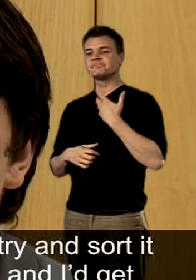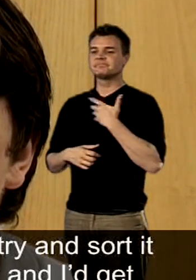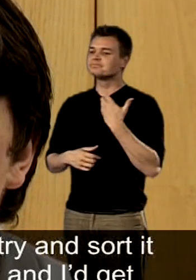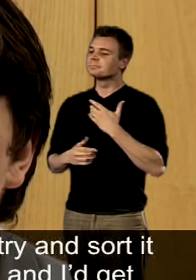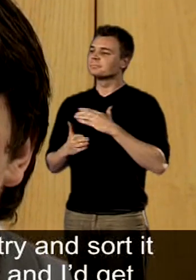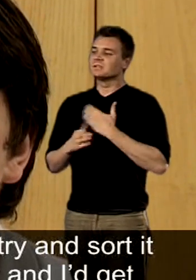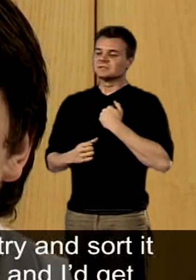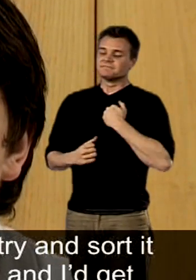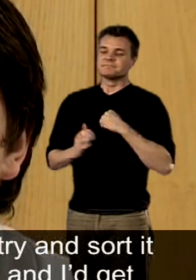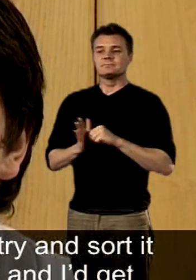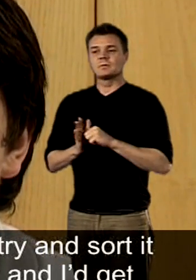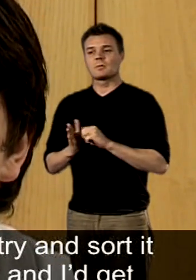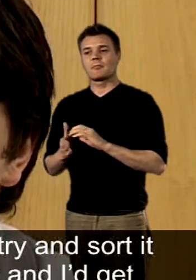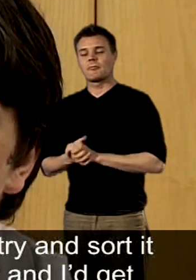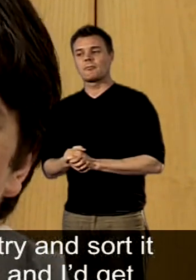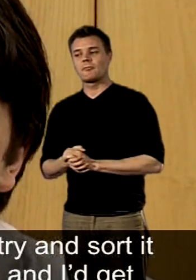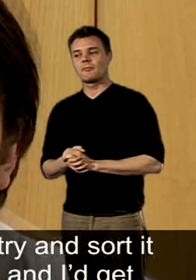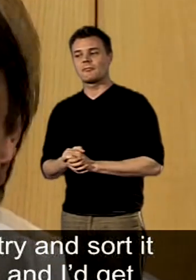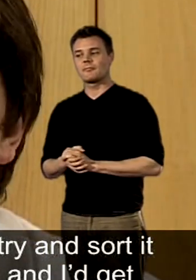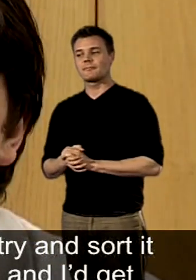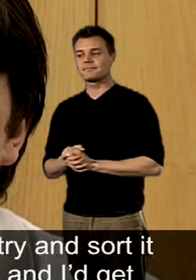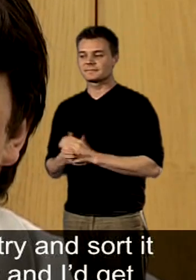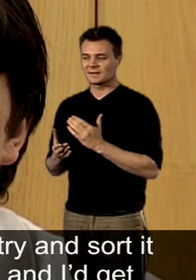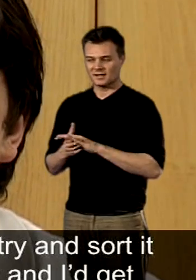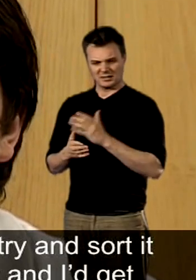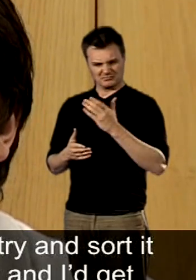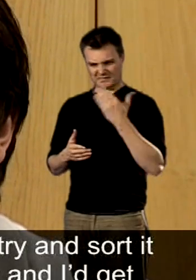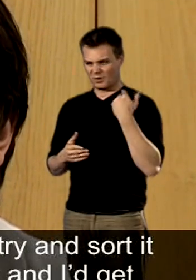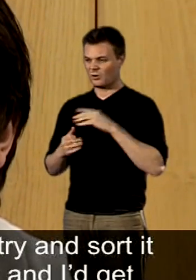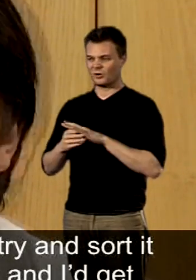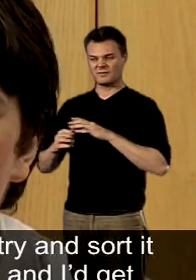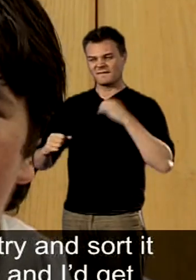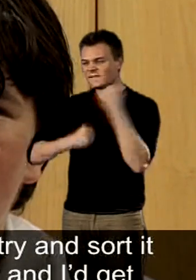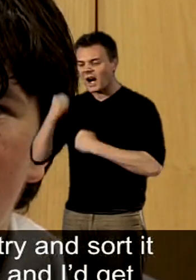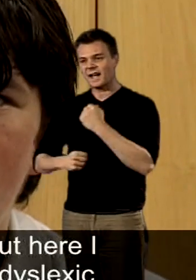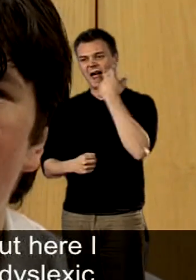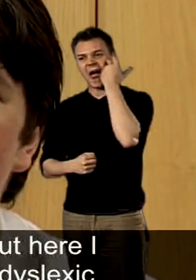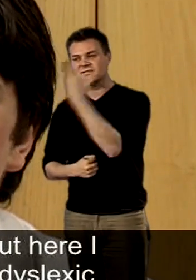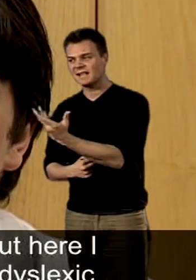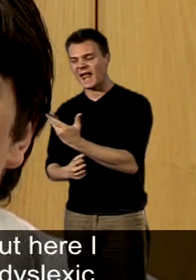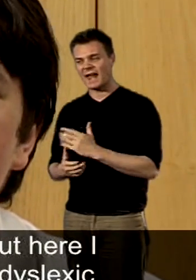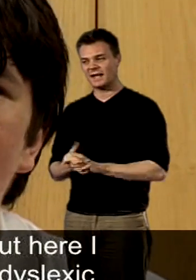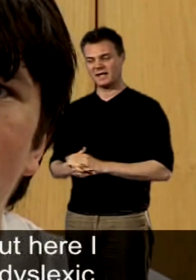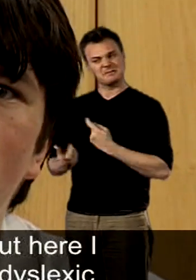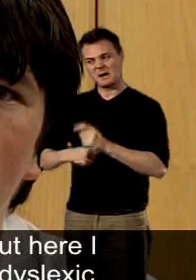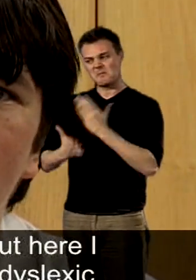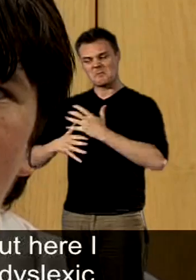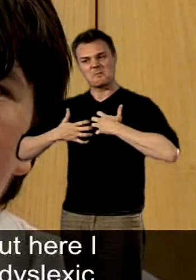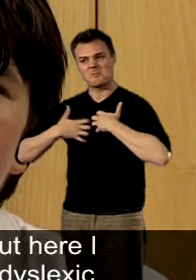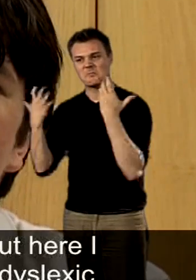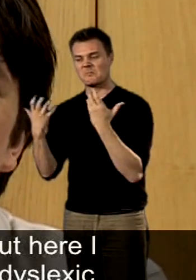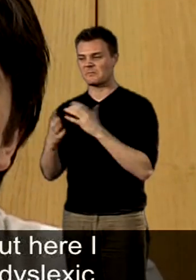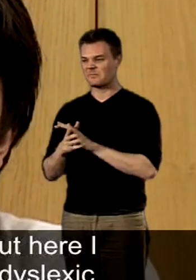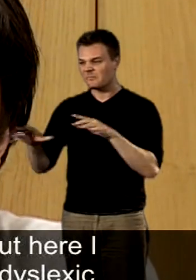of it, and they try and sort it out. I used to fight every single day and I'd get very aggressive and